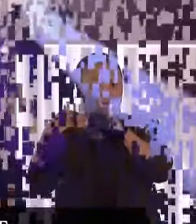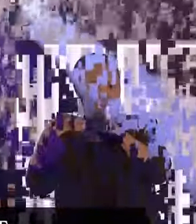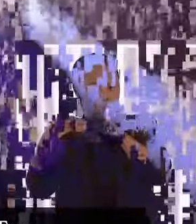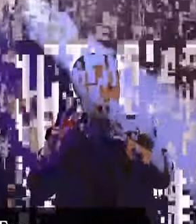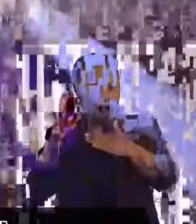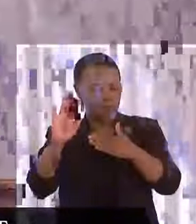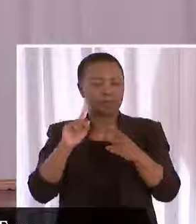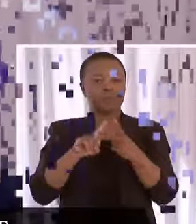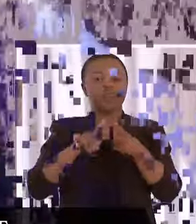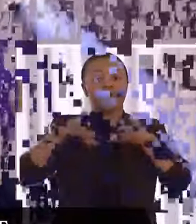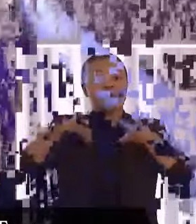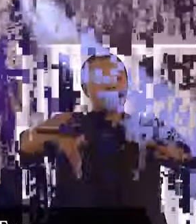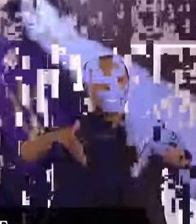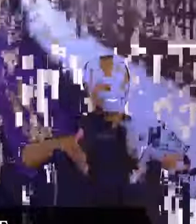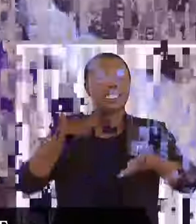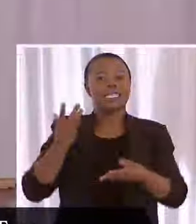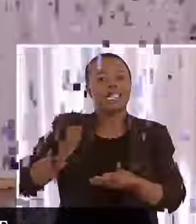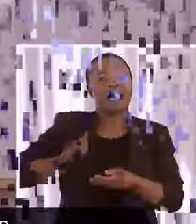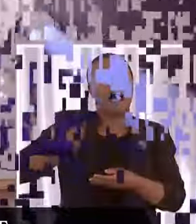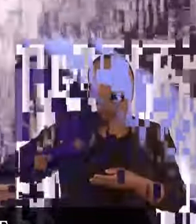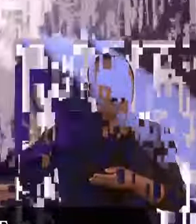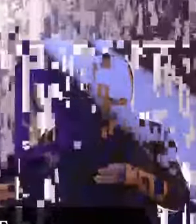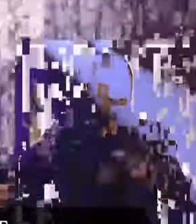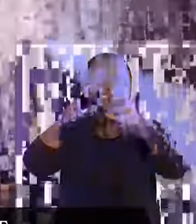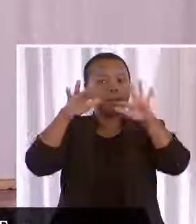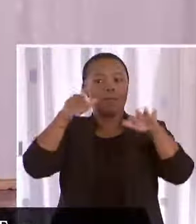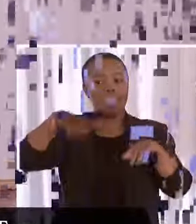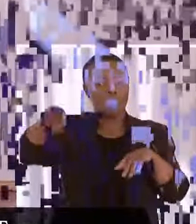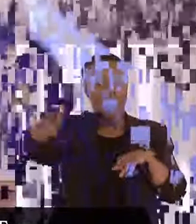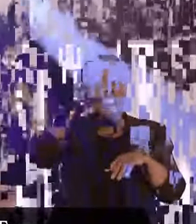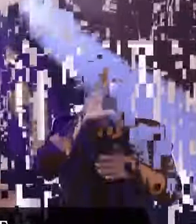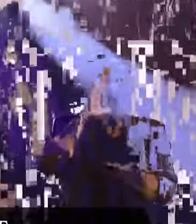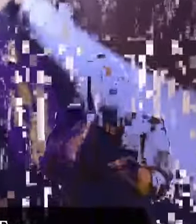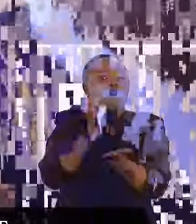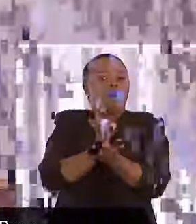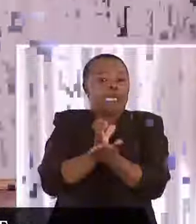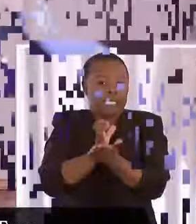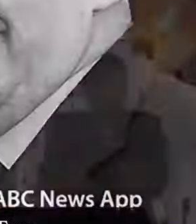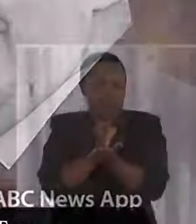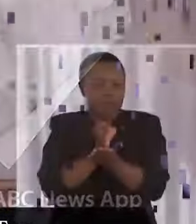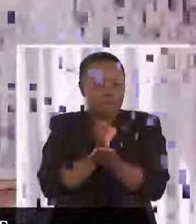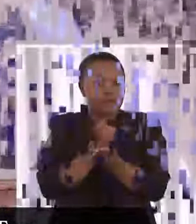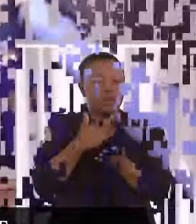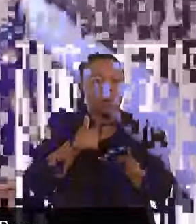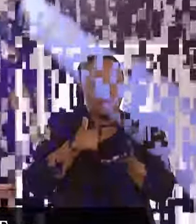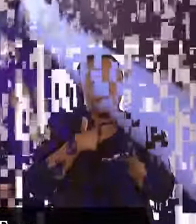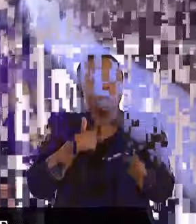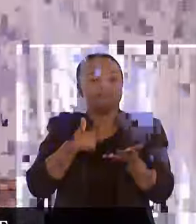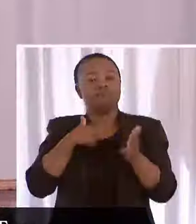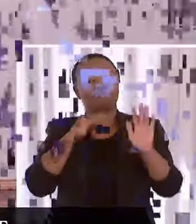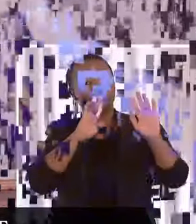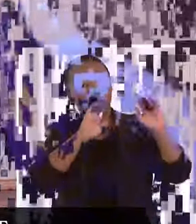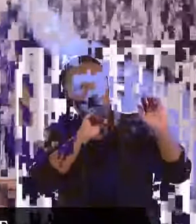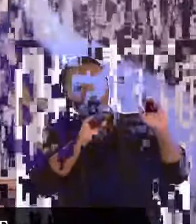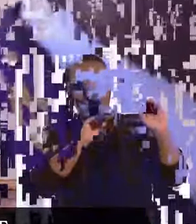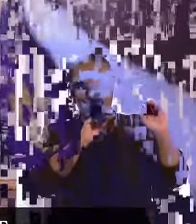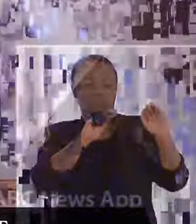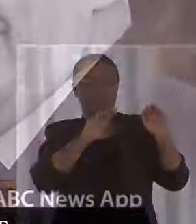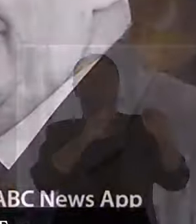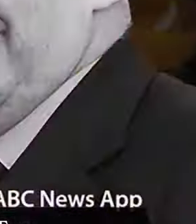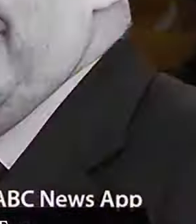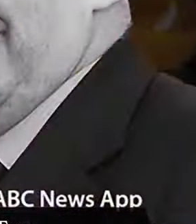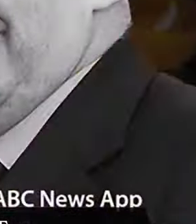old people is an affirmation that today we are bidding farewell to a person